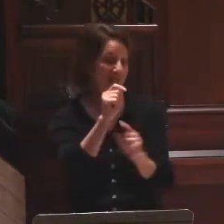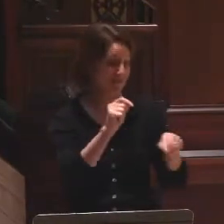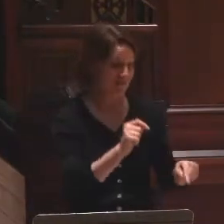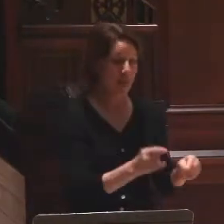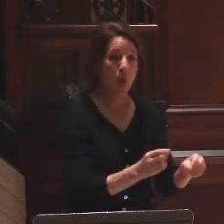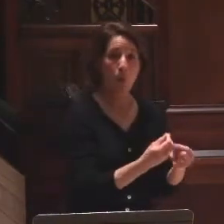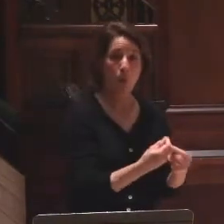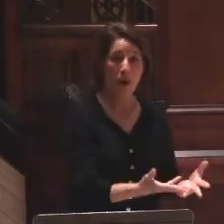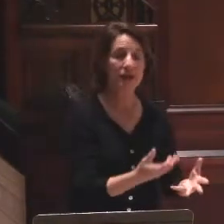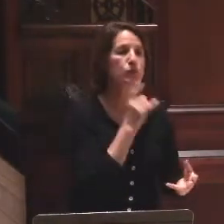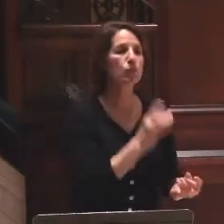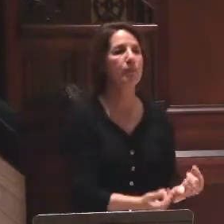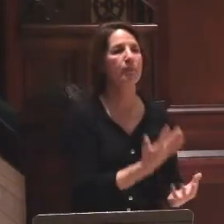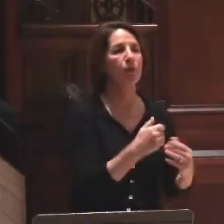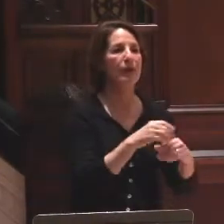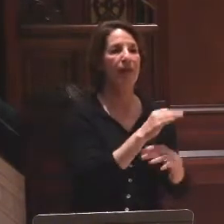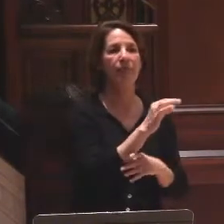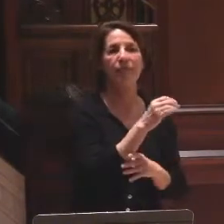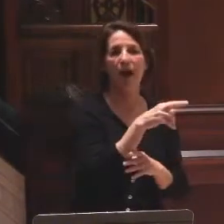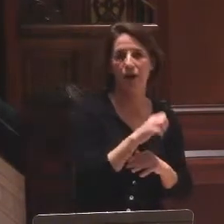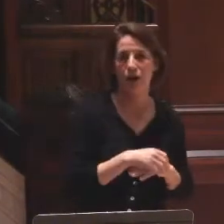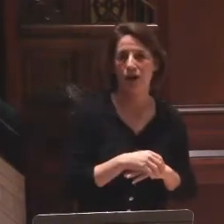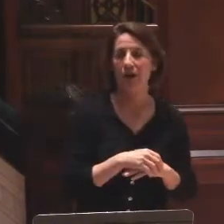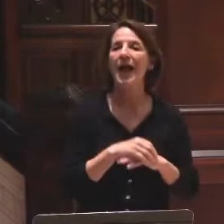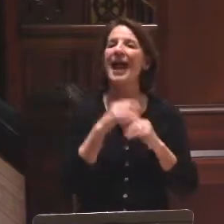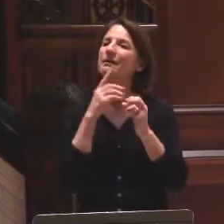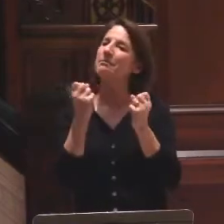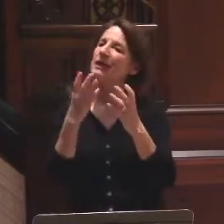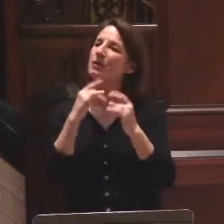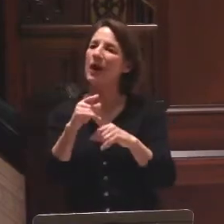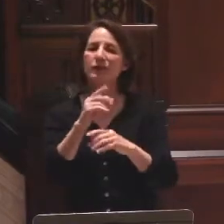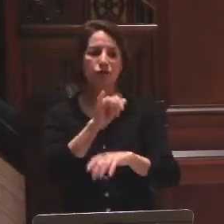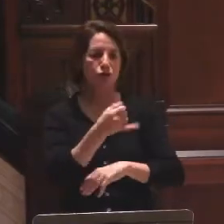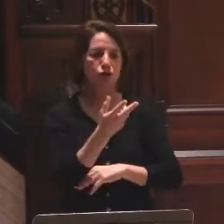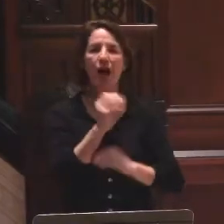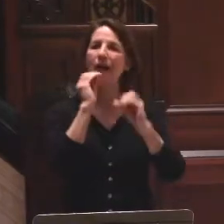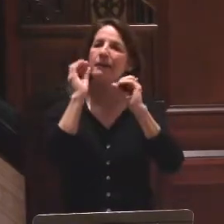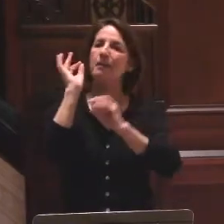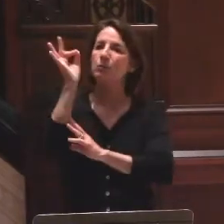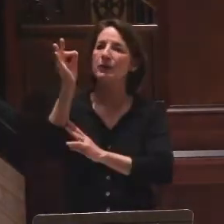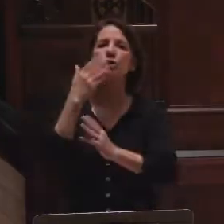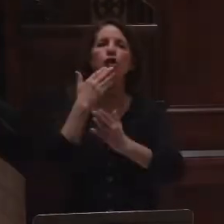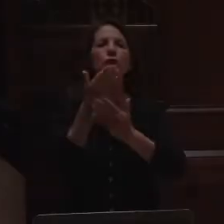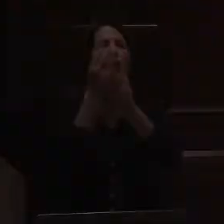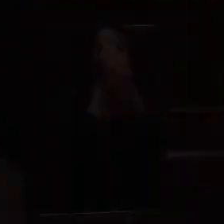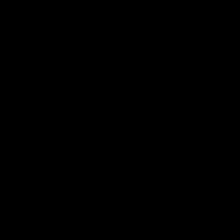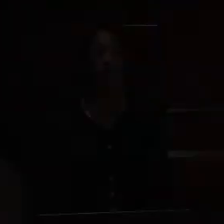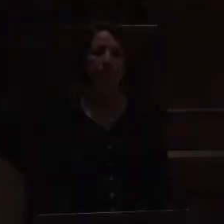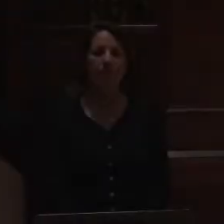Exhorting them in many ways, he preached the good news to all the people. The Gospel of the Lord.